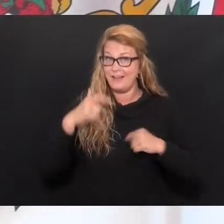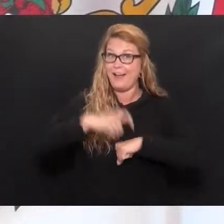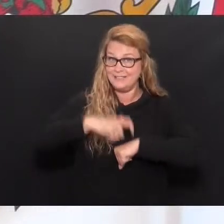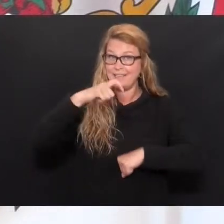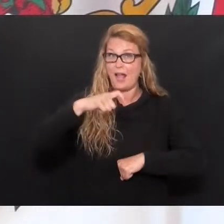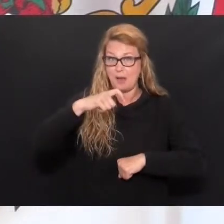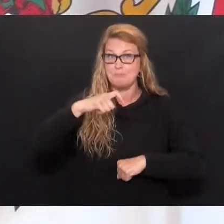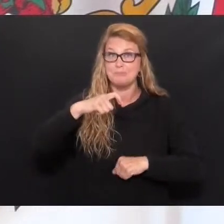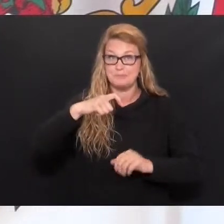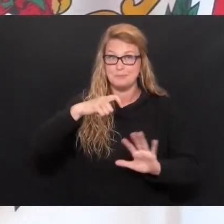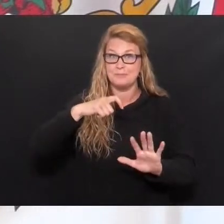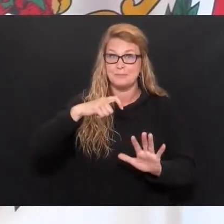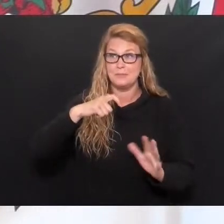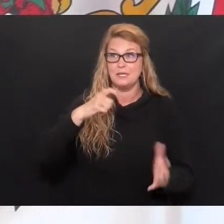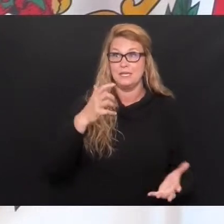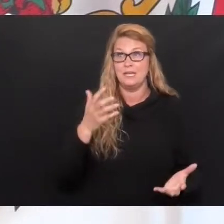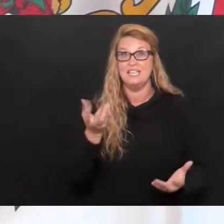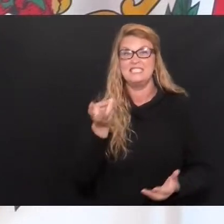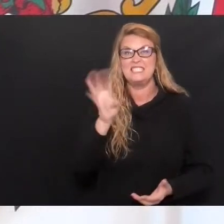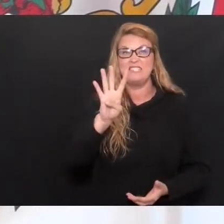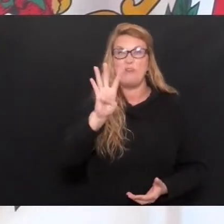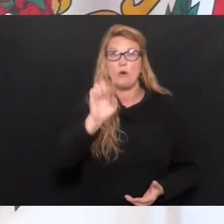at 64.3% or